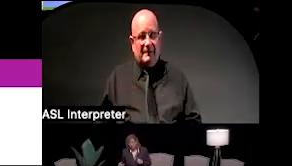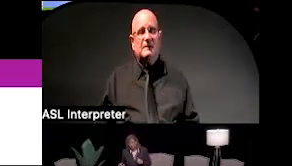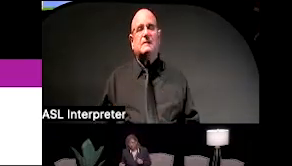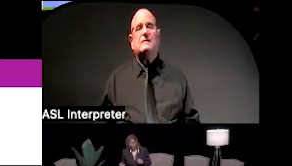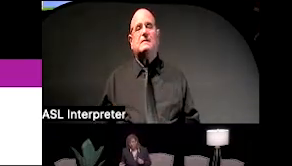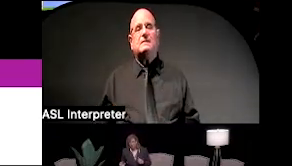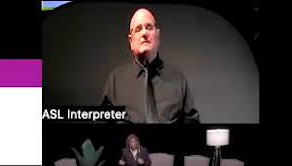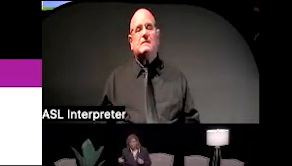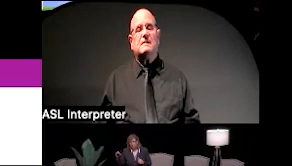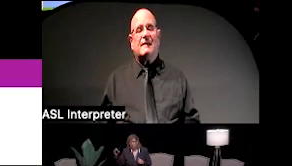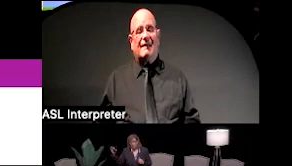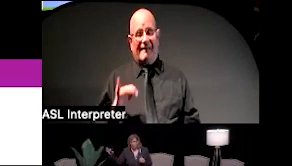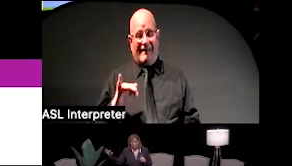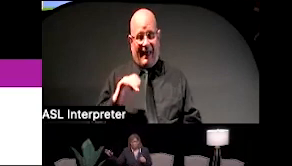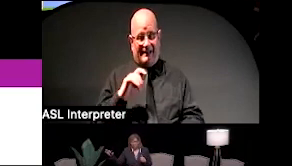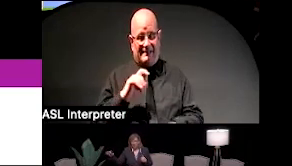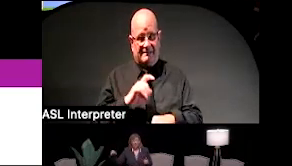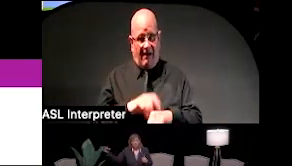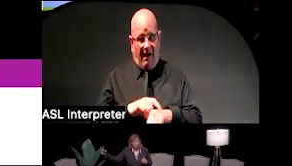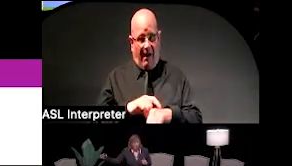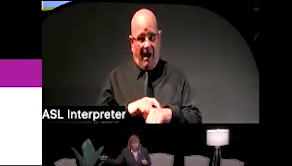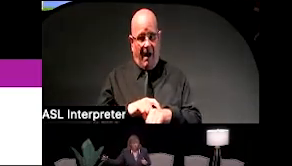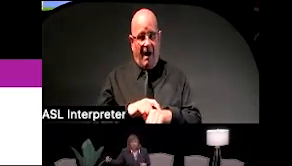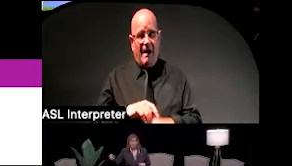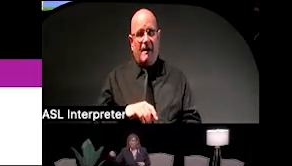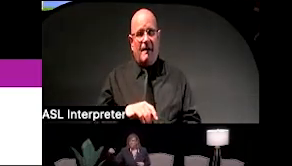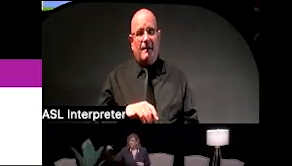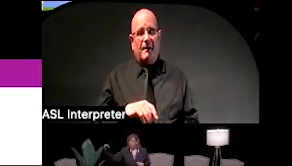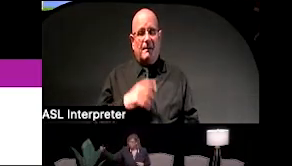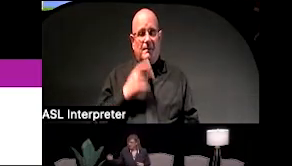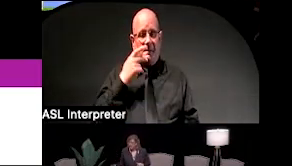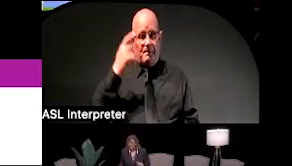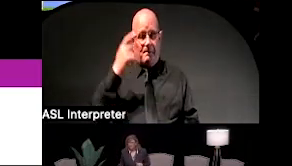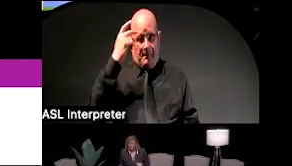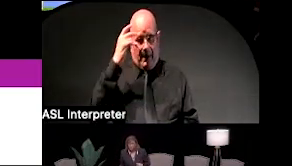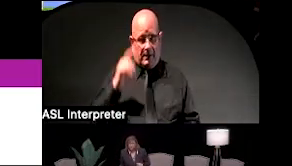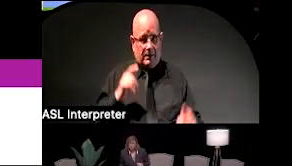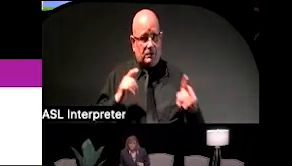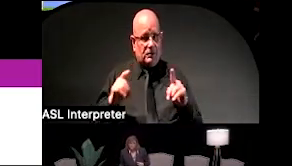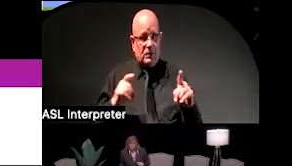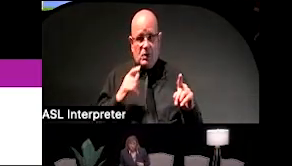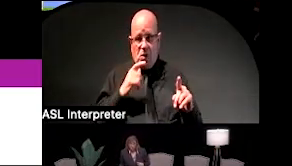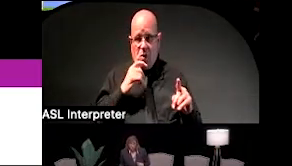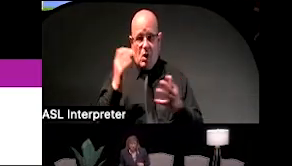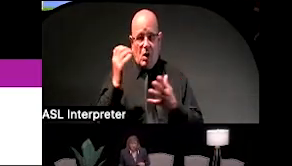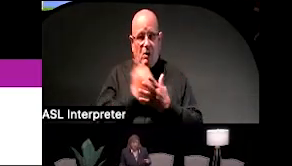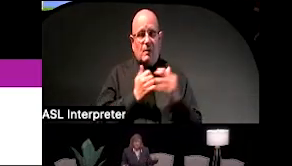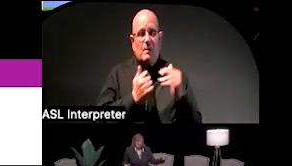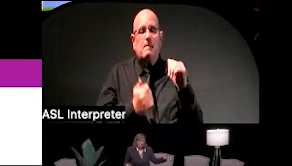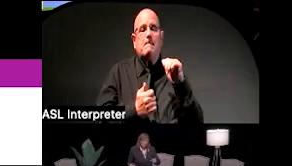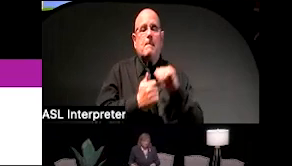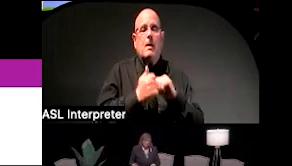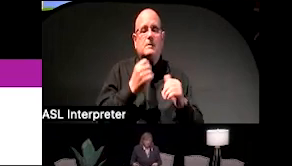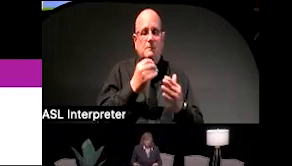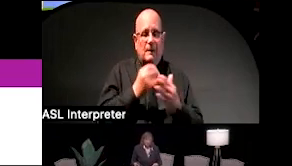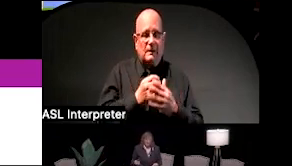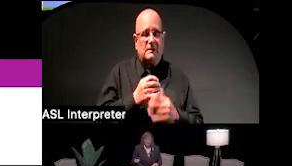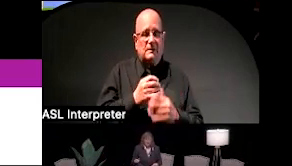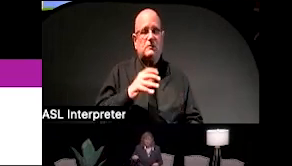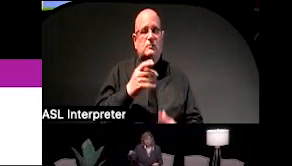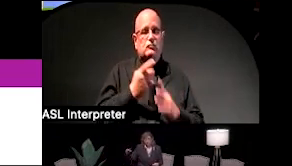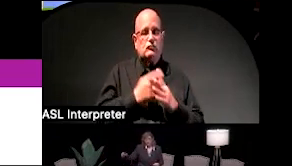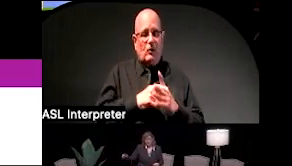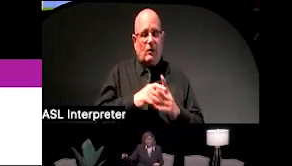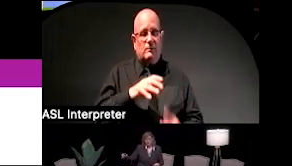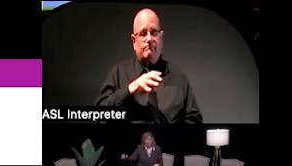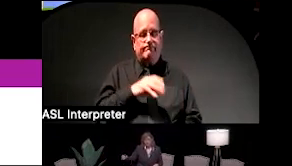his parent, the higher earner, starts taking their Social Security, then he will be